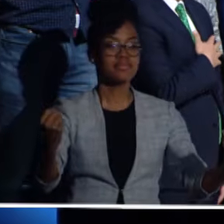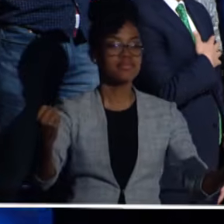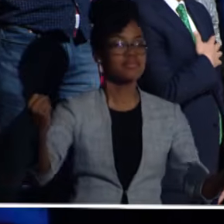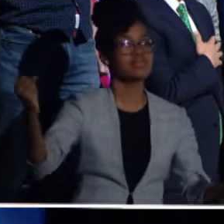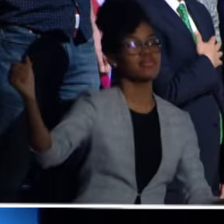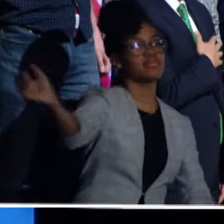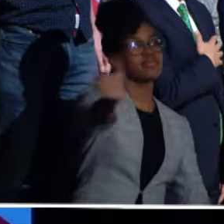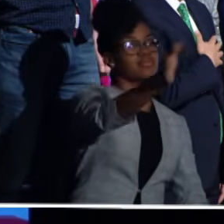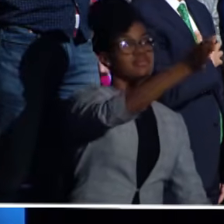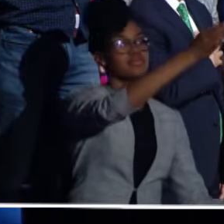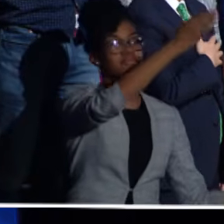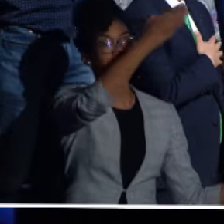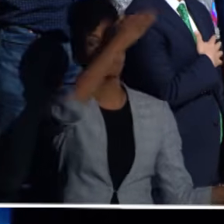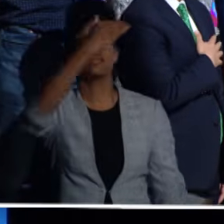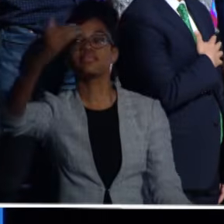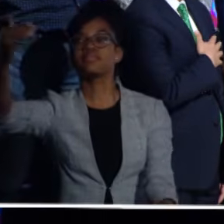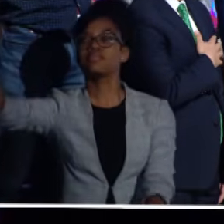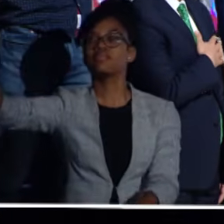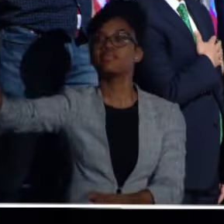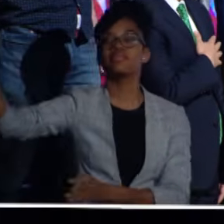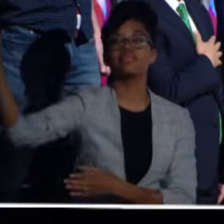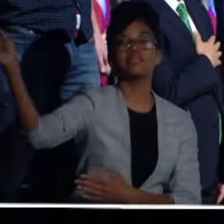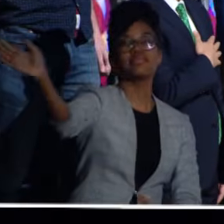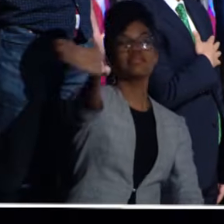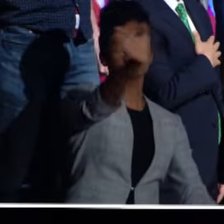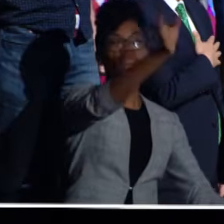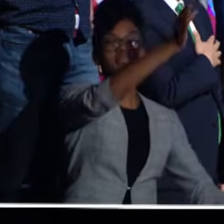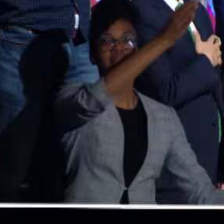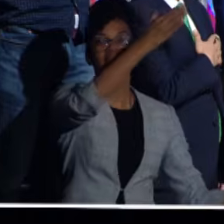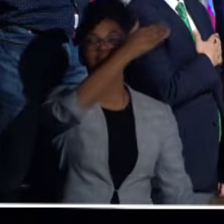brave? God bless America.